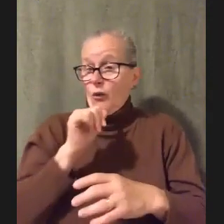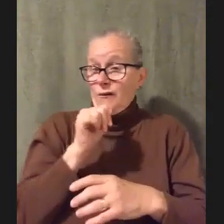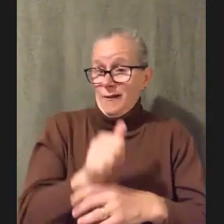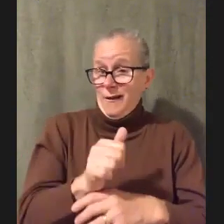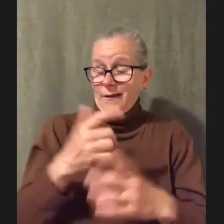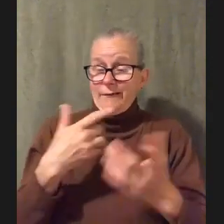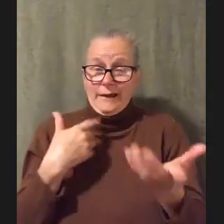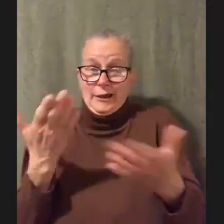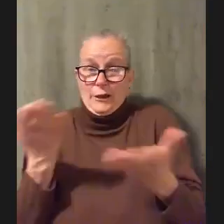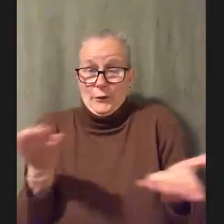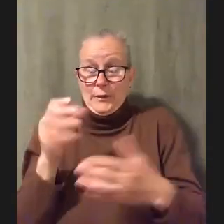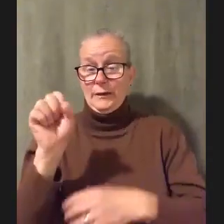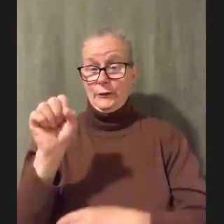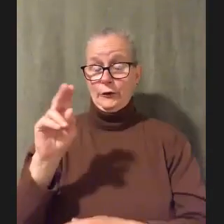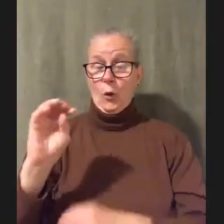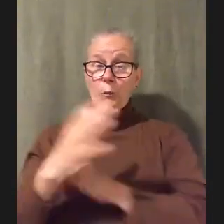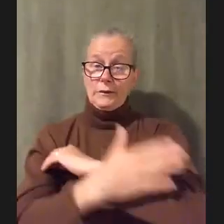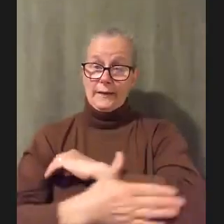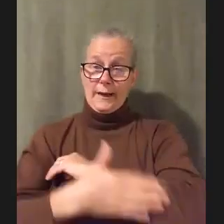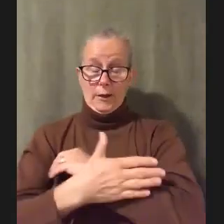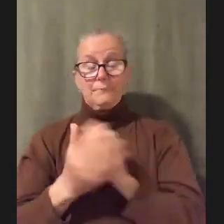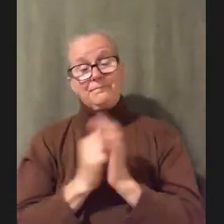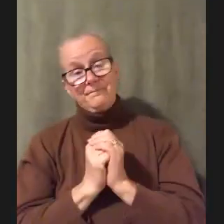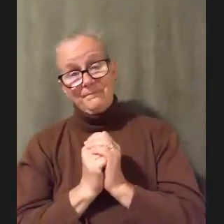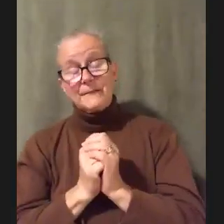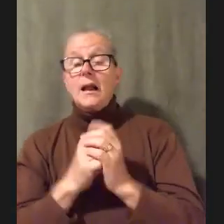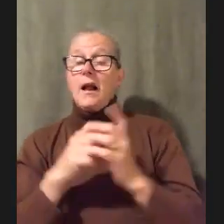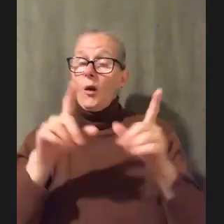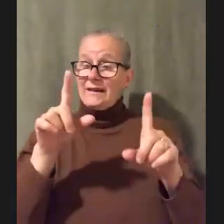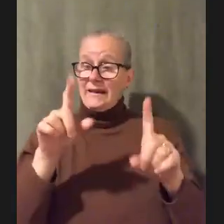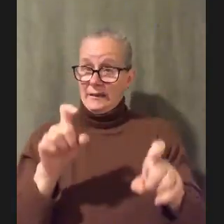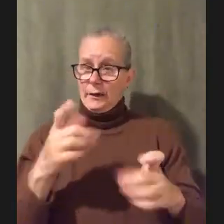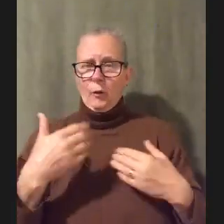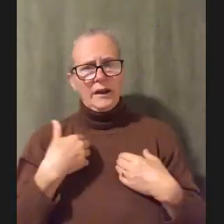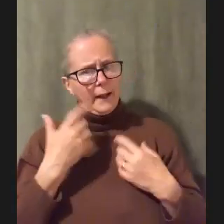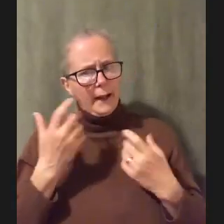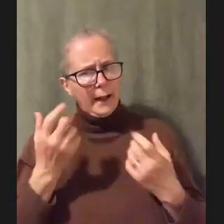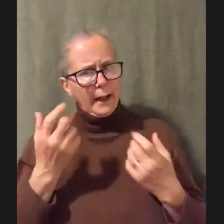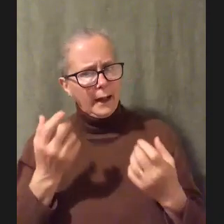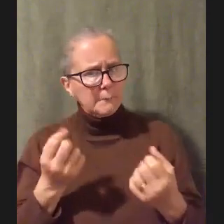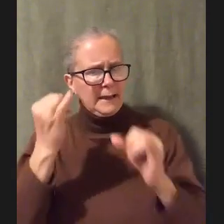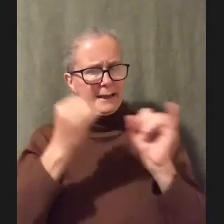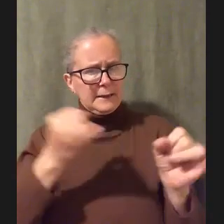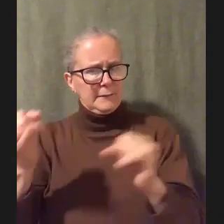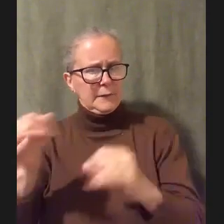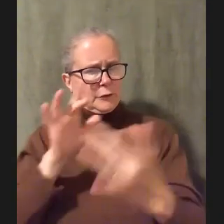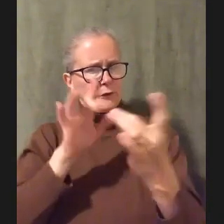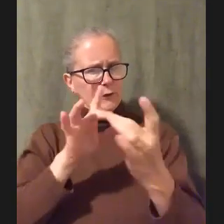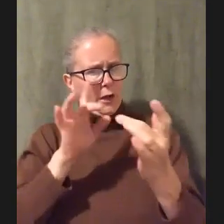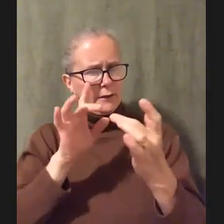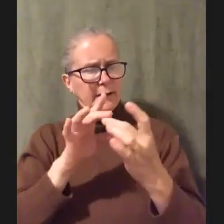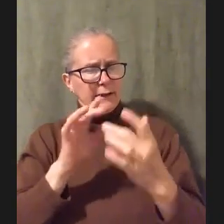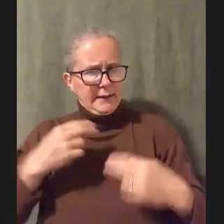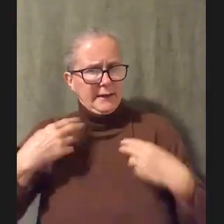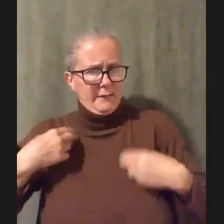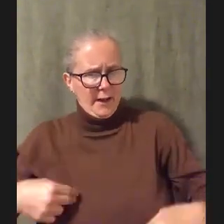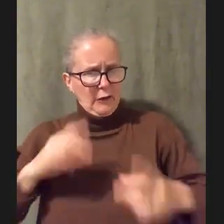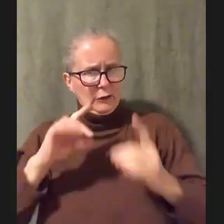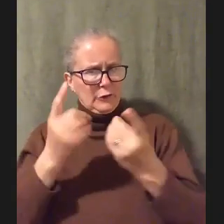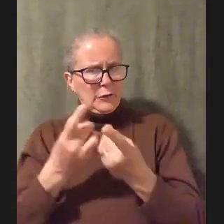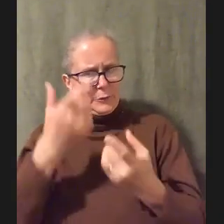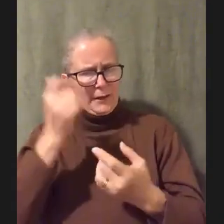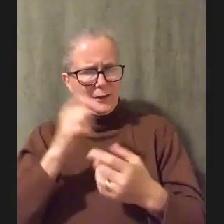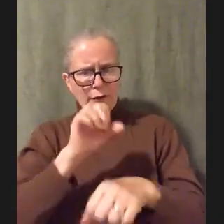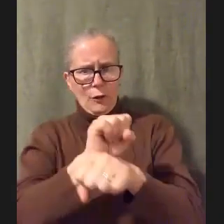in the near future. Speaking of testing, we've had a growing number of individuals contacting the health district because their employer